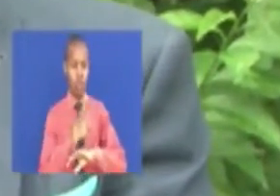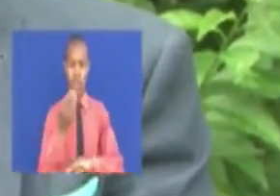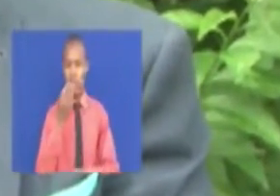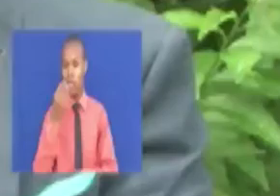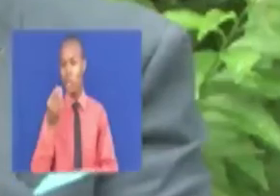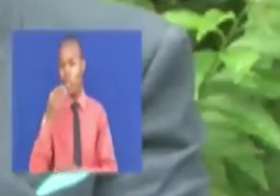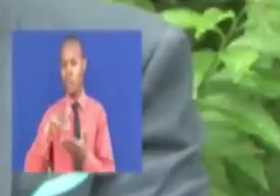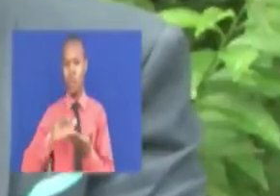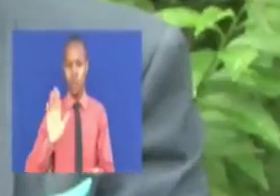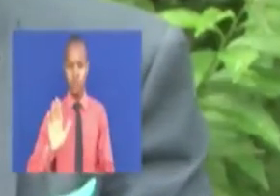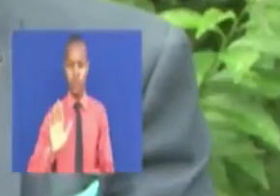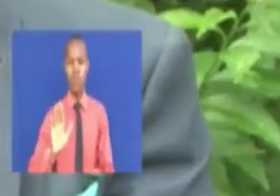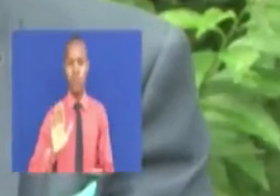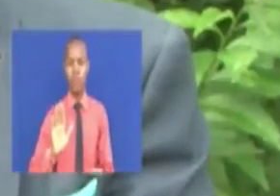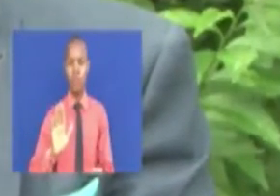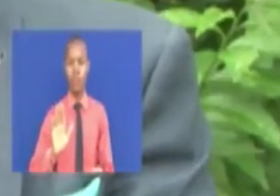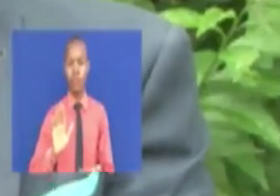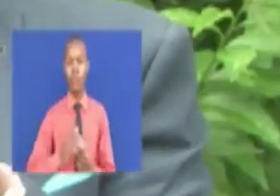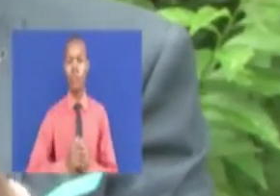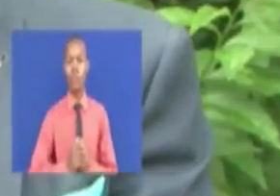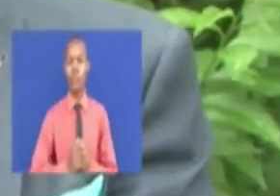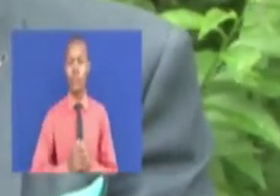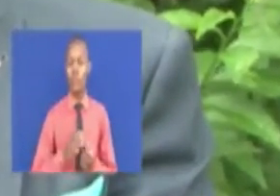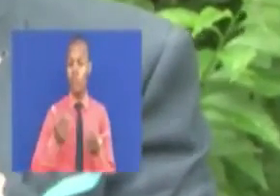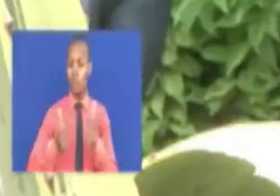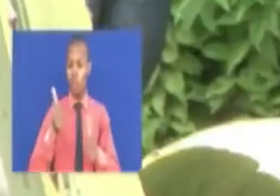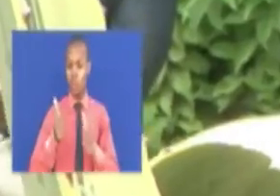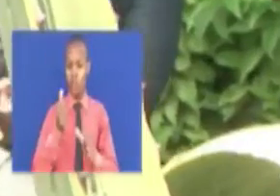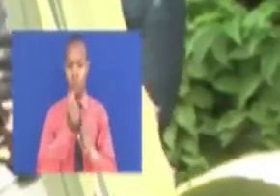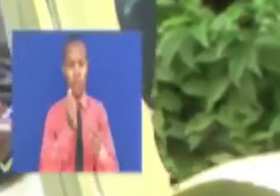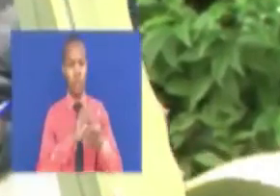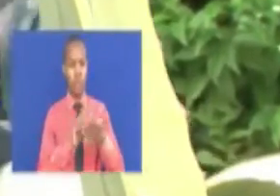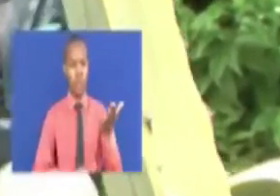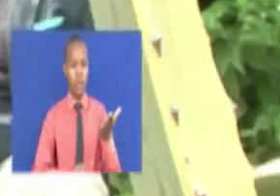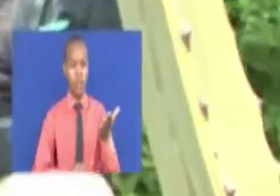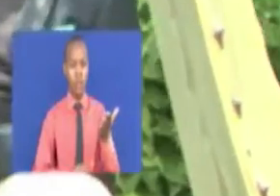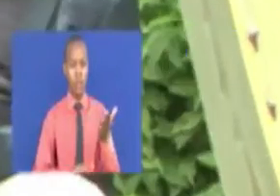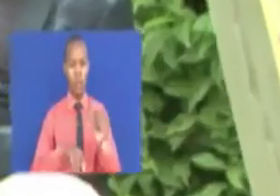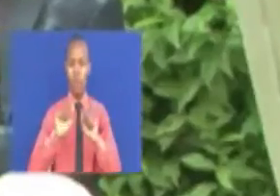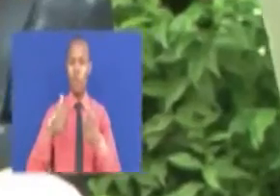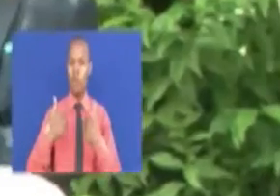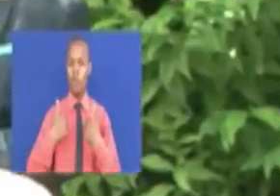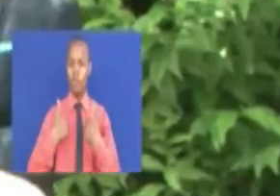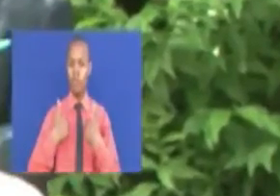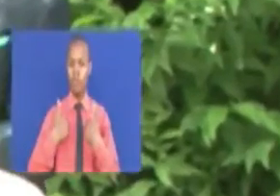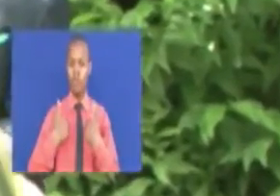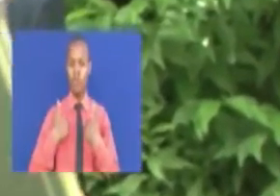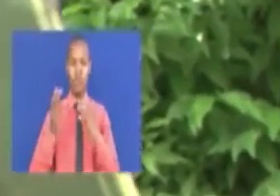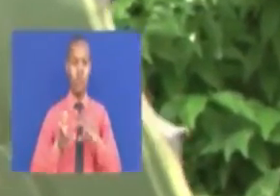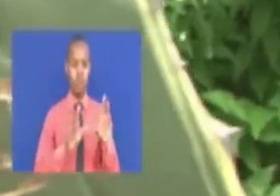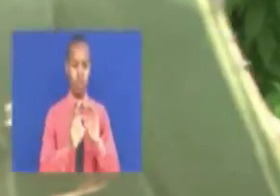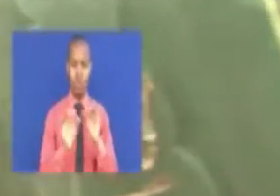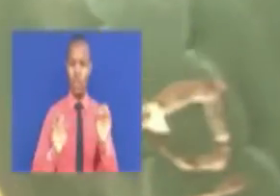food. They have an obsession, which brings about an obsessive compulsive disorder. We have the